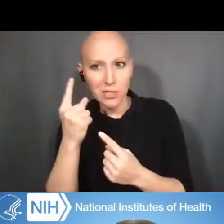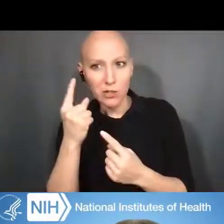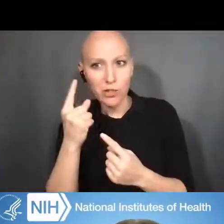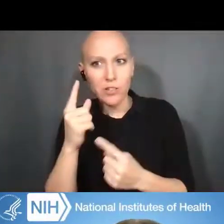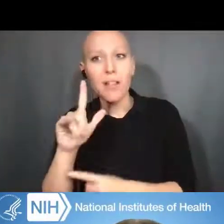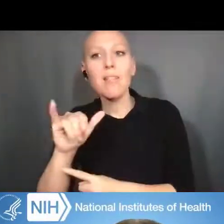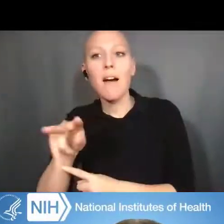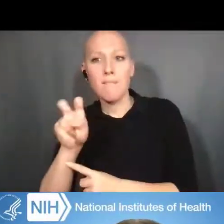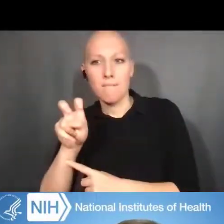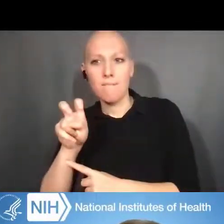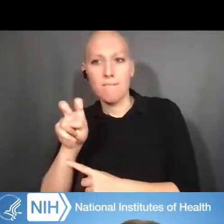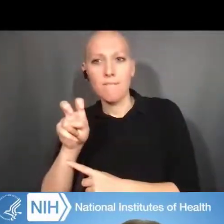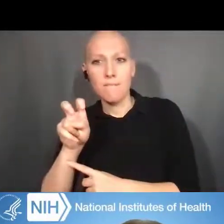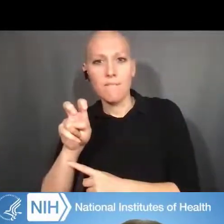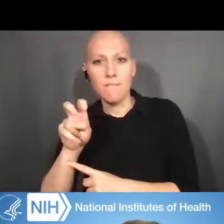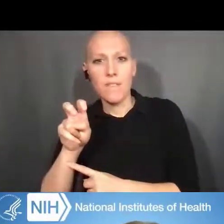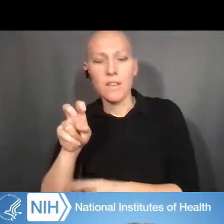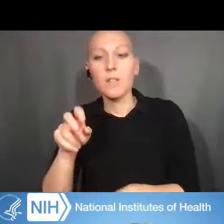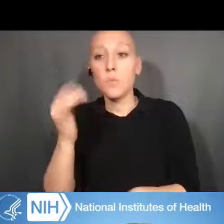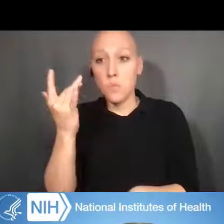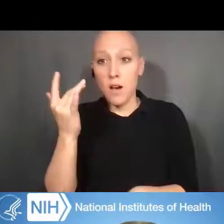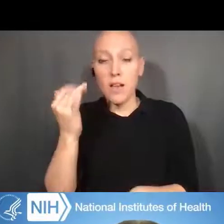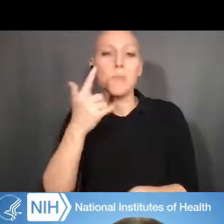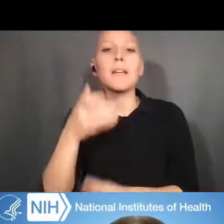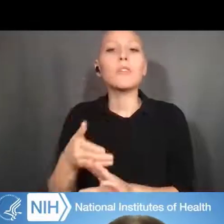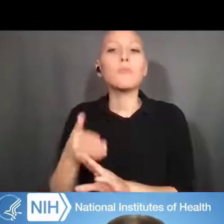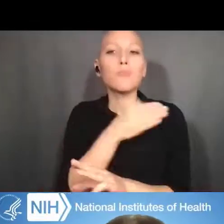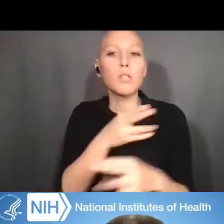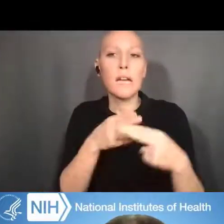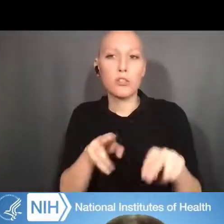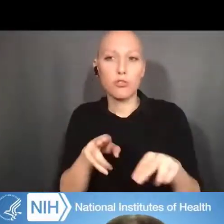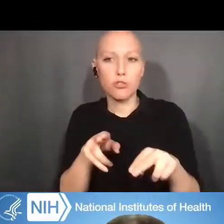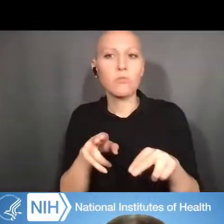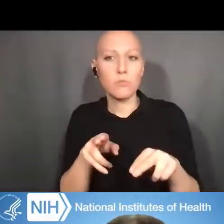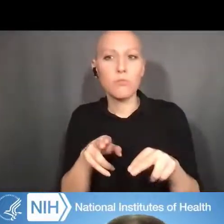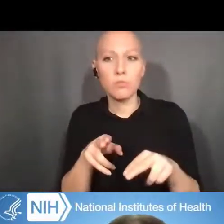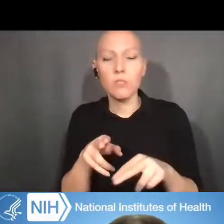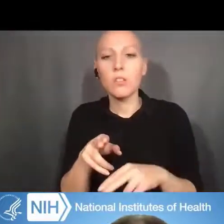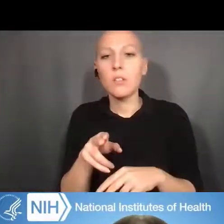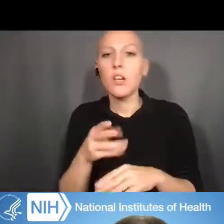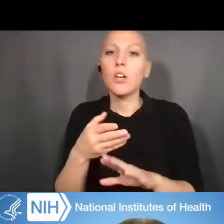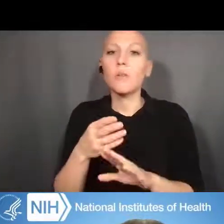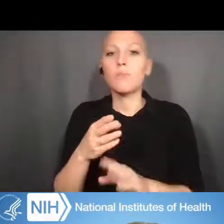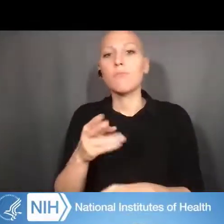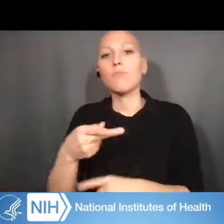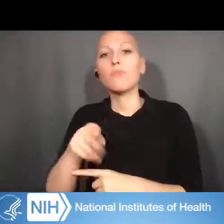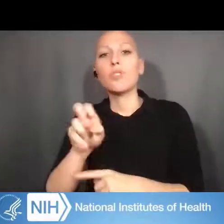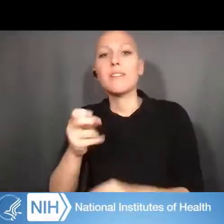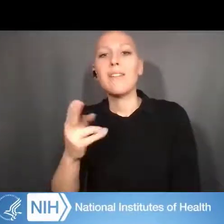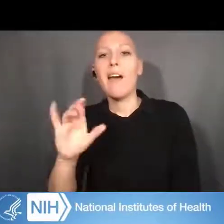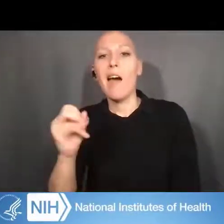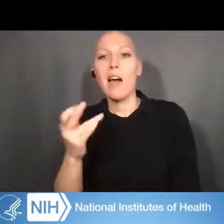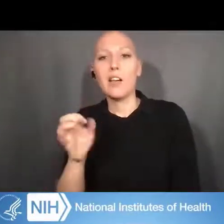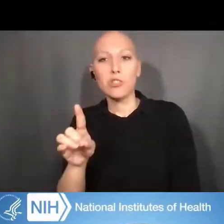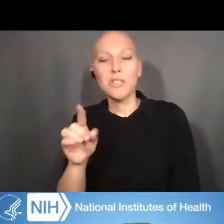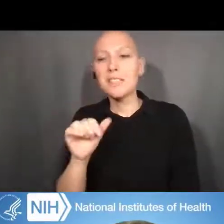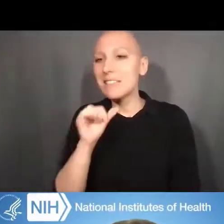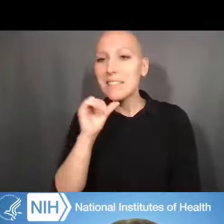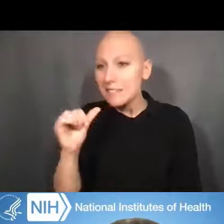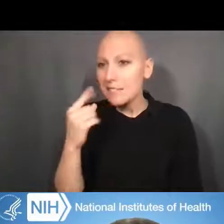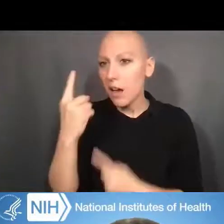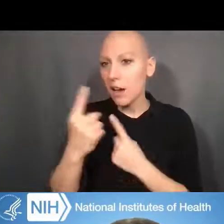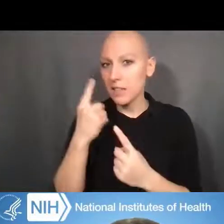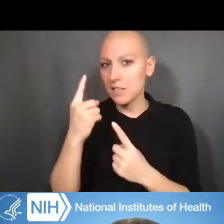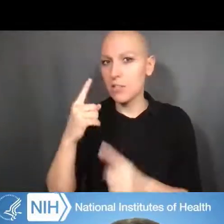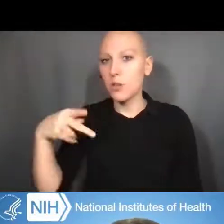So pre-hatching will not be considered, embryos will not be covered by the PHS policy. If the mother